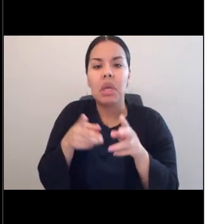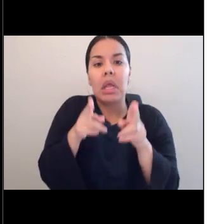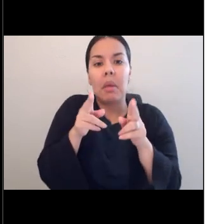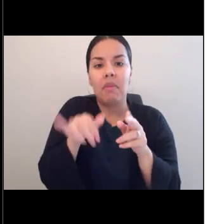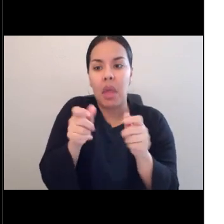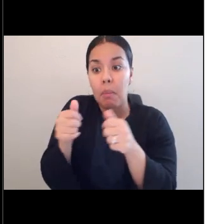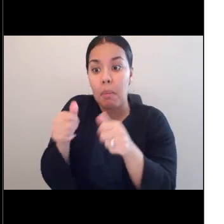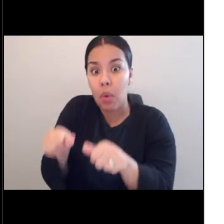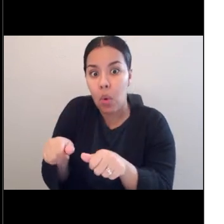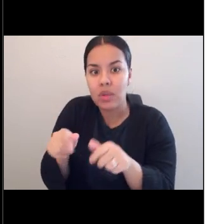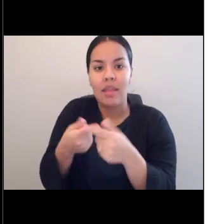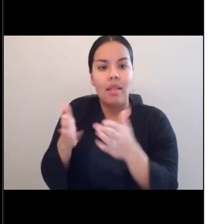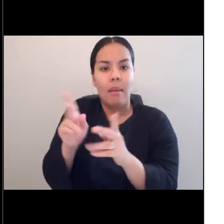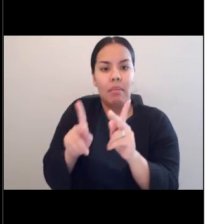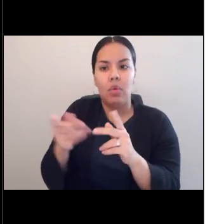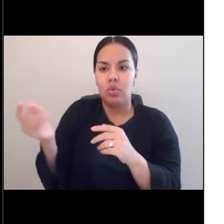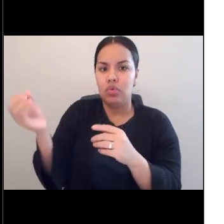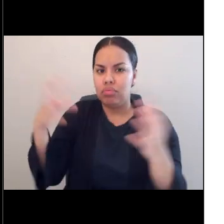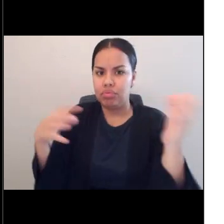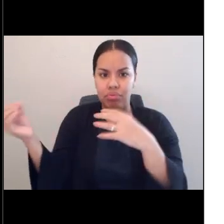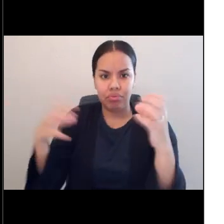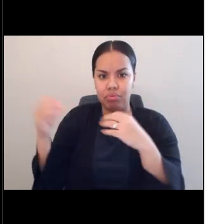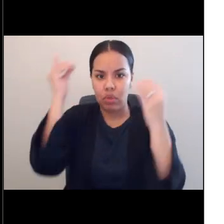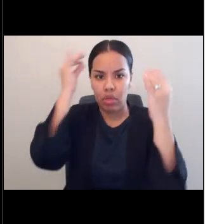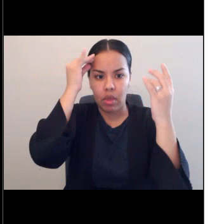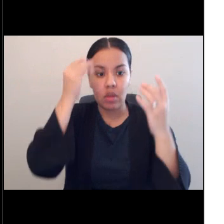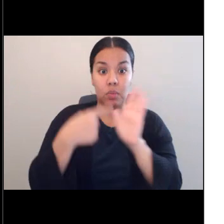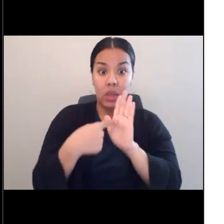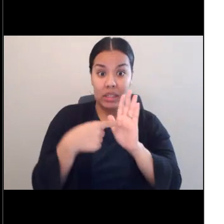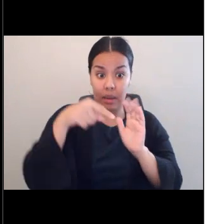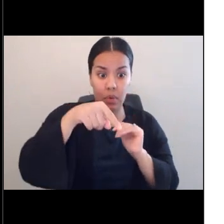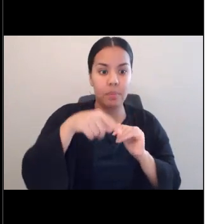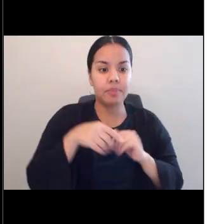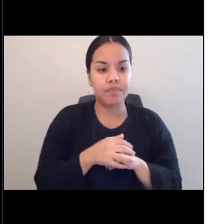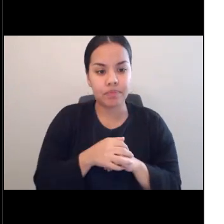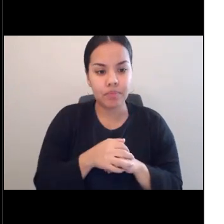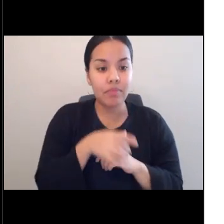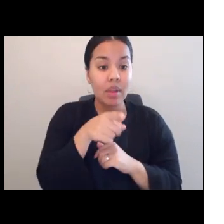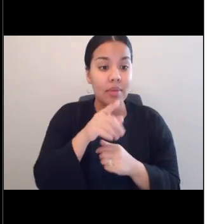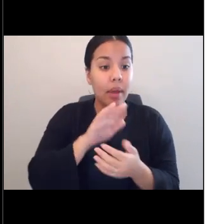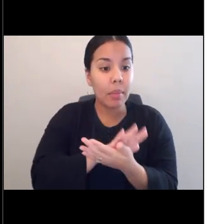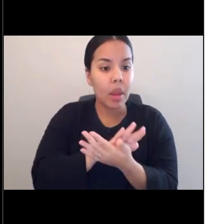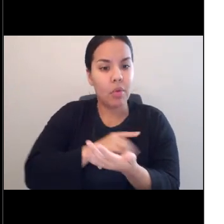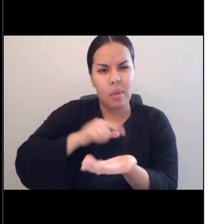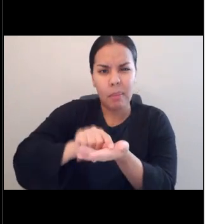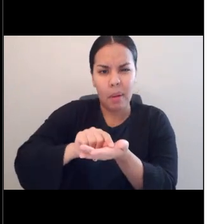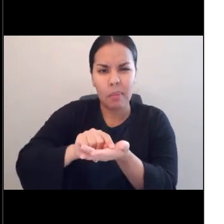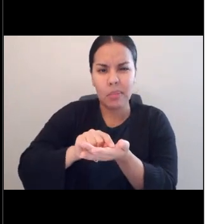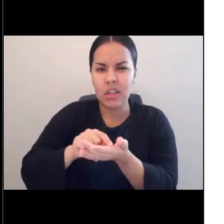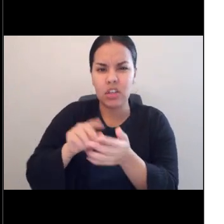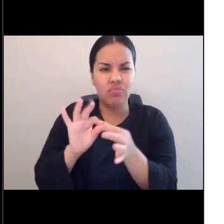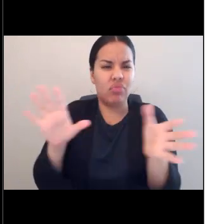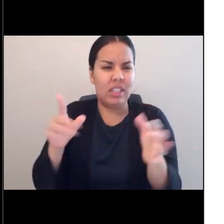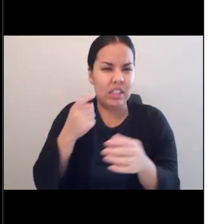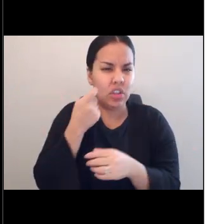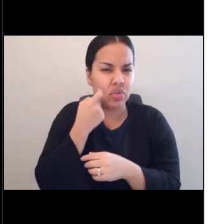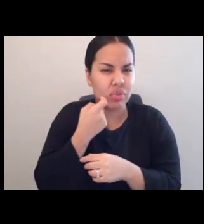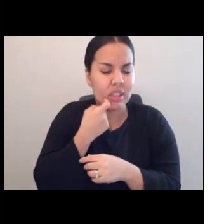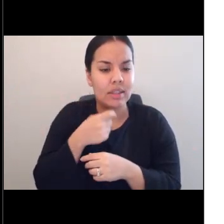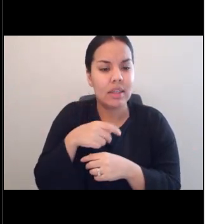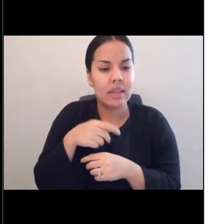So here's an example of that. A paper that I published with Gareth Roberts came out recently, and so Gareth tweet stormed